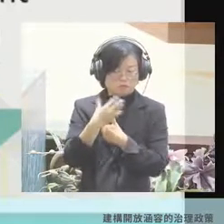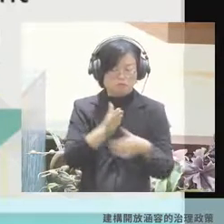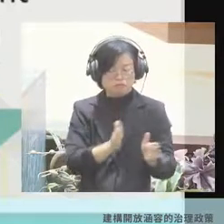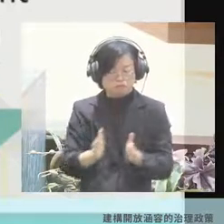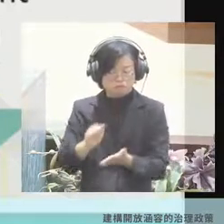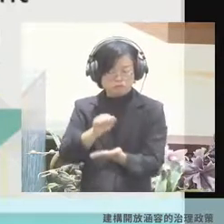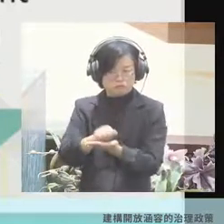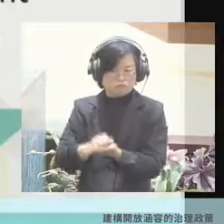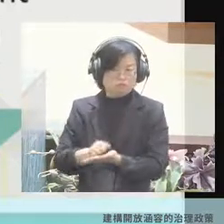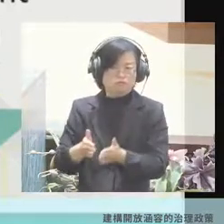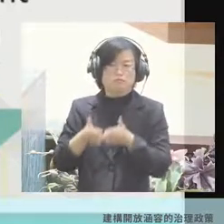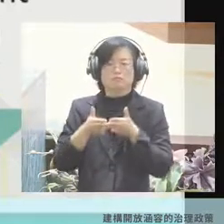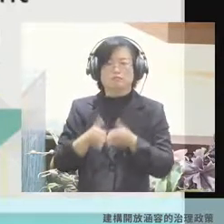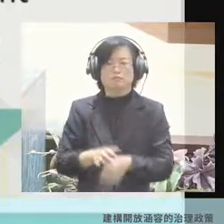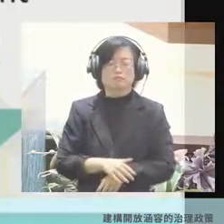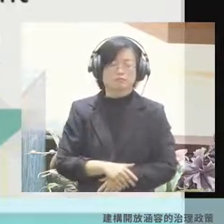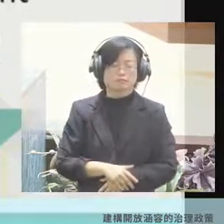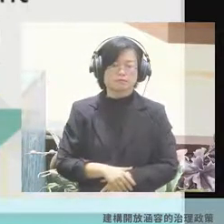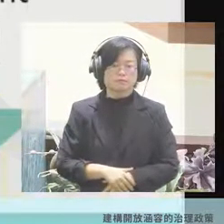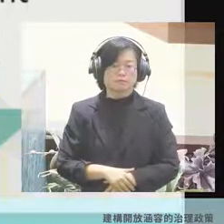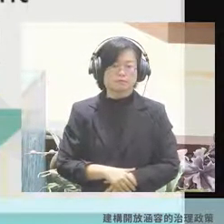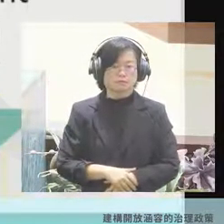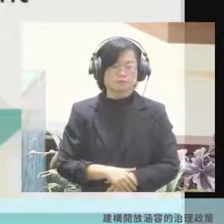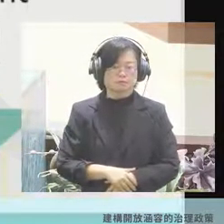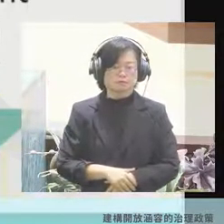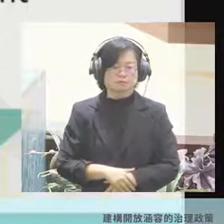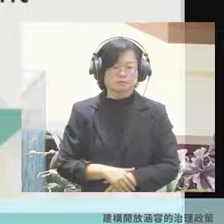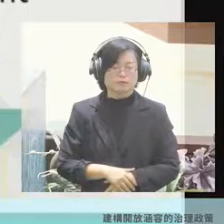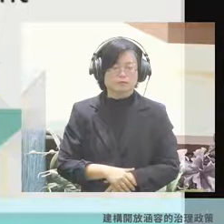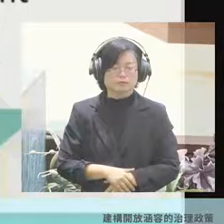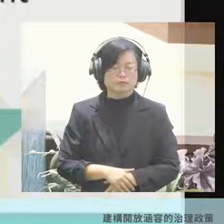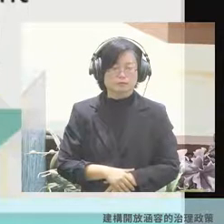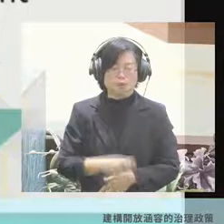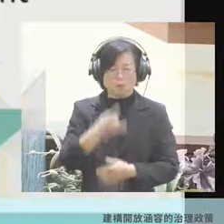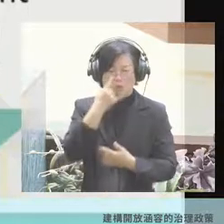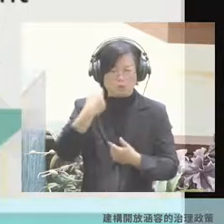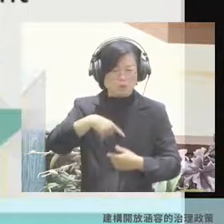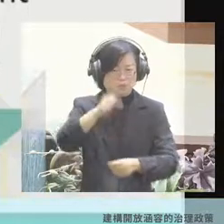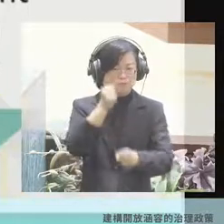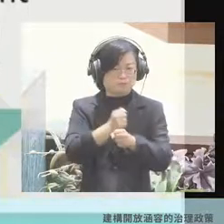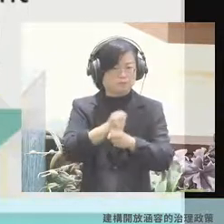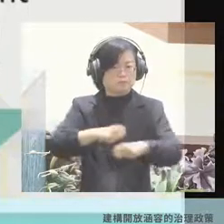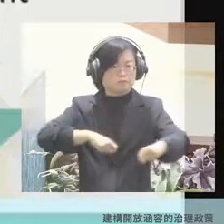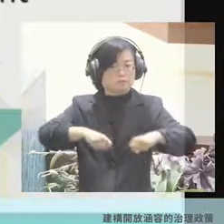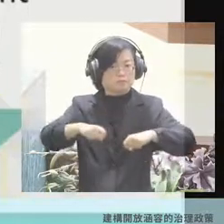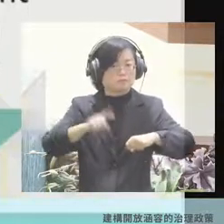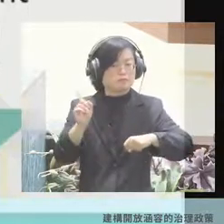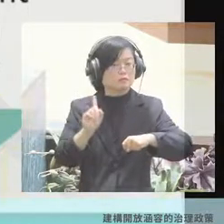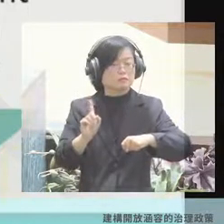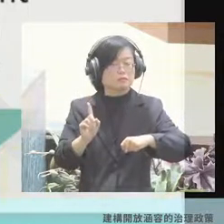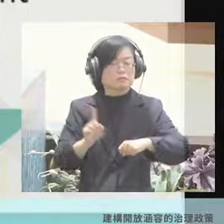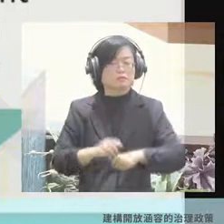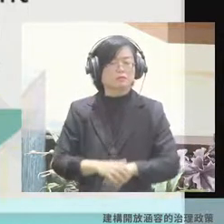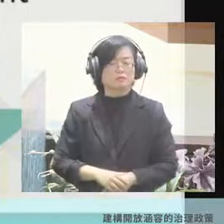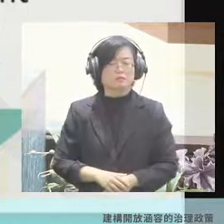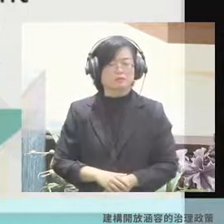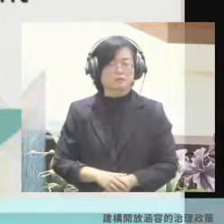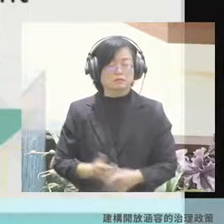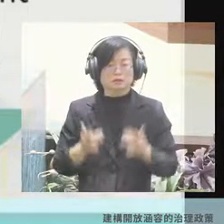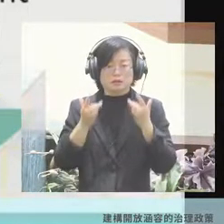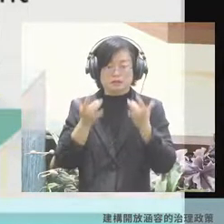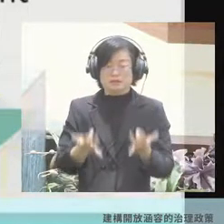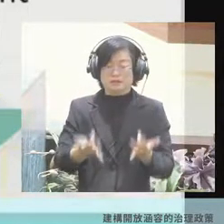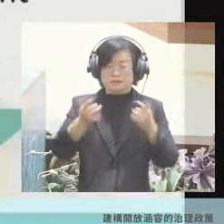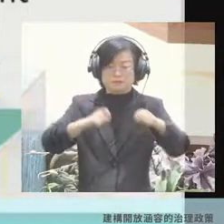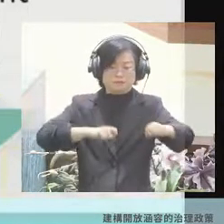implementation plan include a strategy, the development of a strategy. We believe that the strategy is very important. It's a legal document, it's a